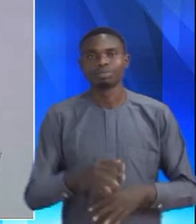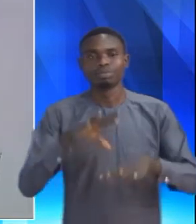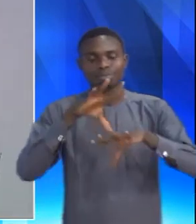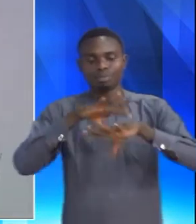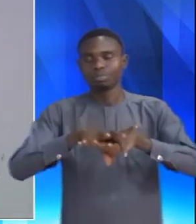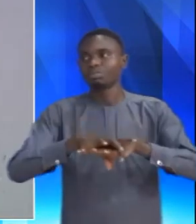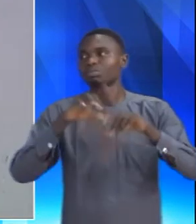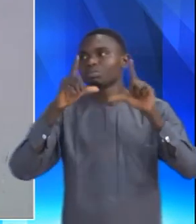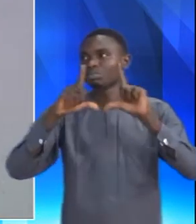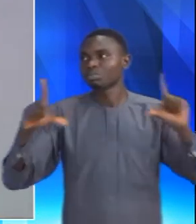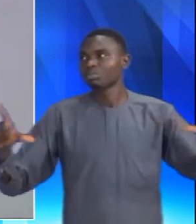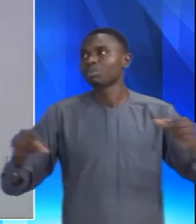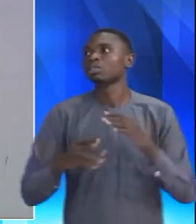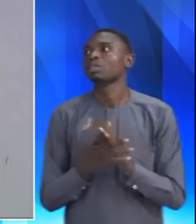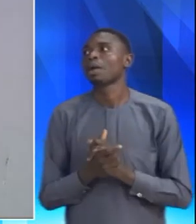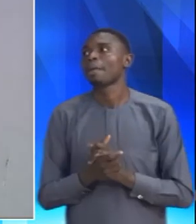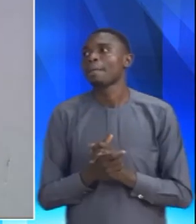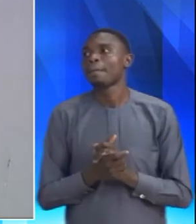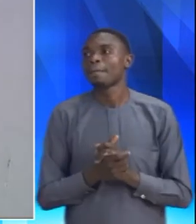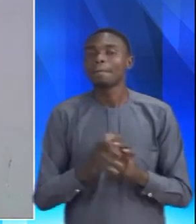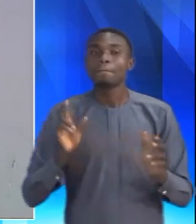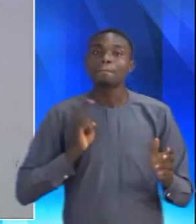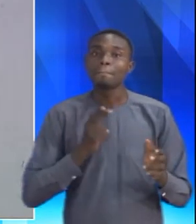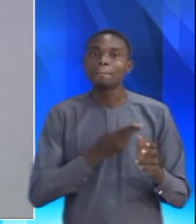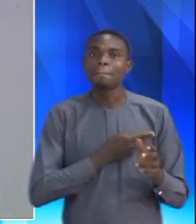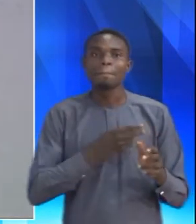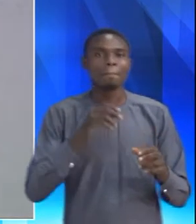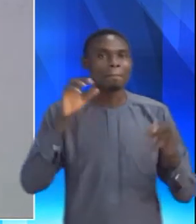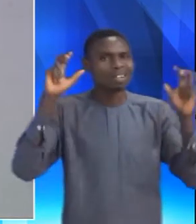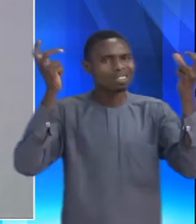As I've told you, our topic is features